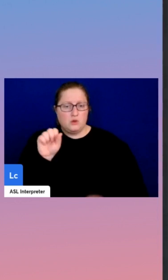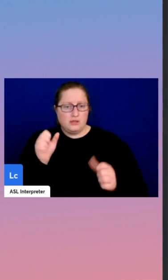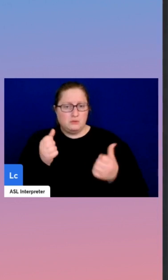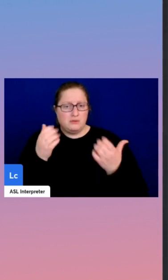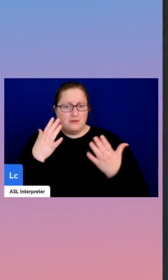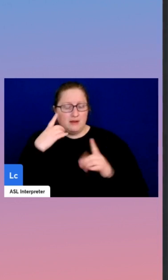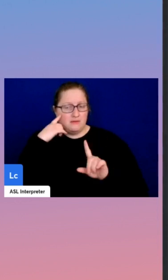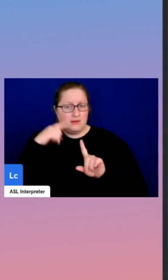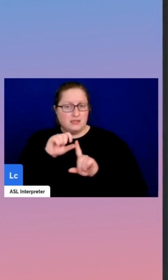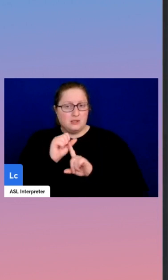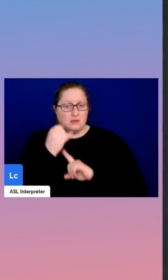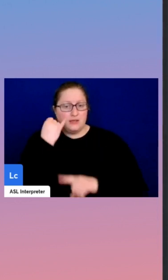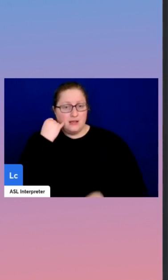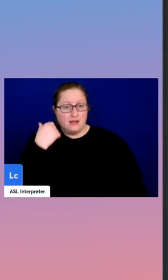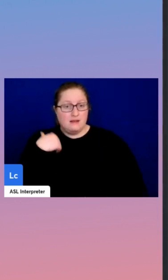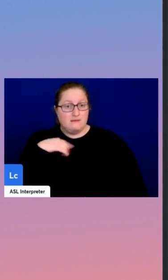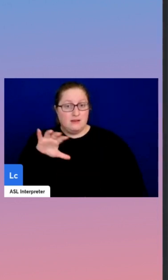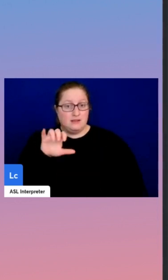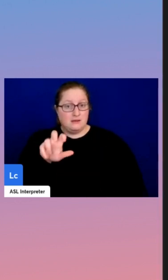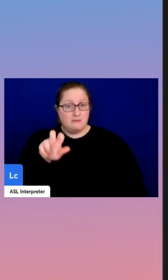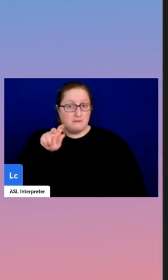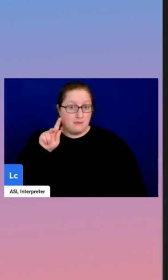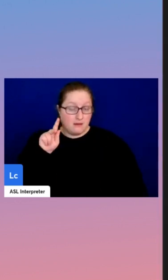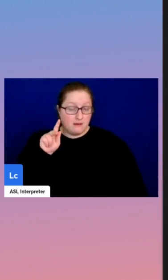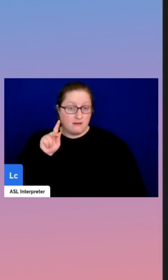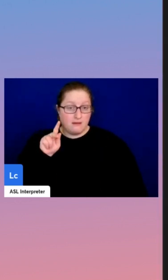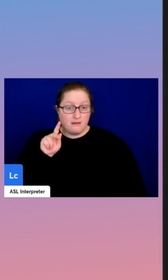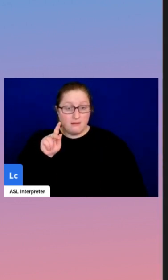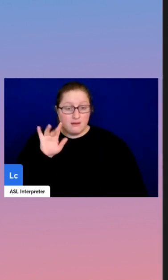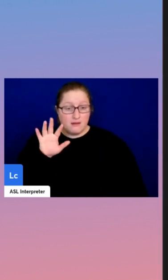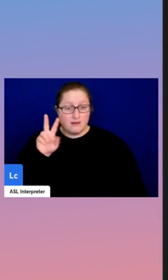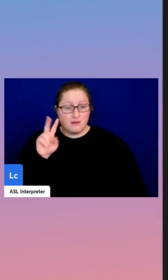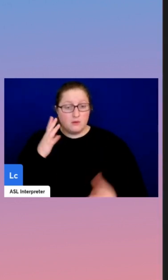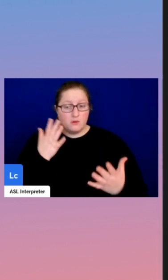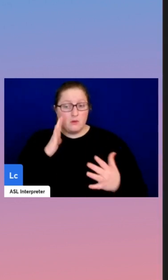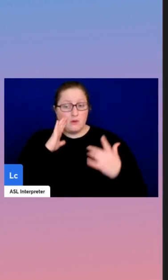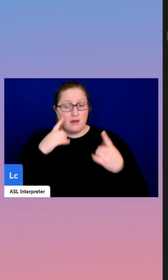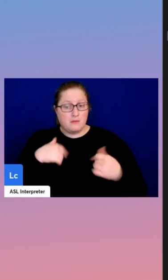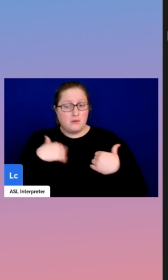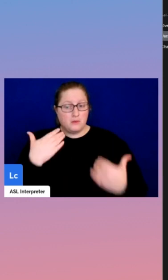if I revoke the AMI, what will happen? Let me revoke it now.